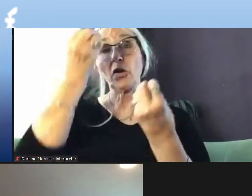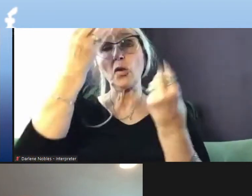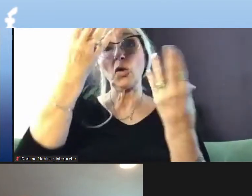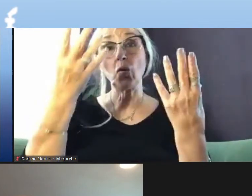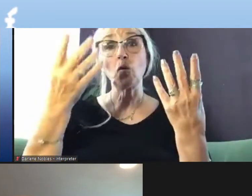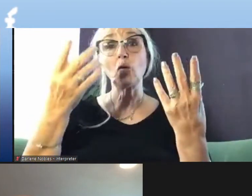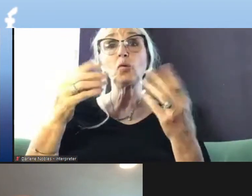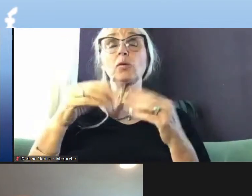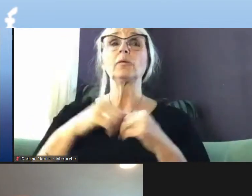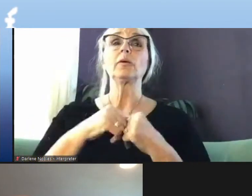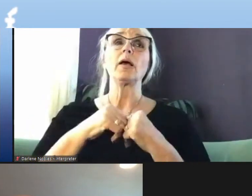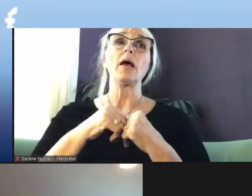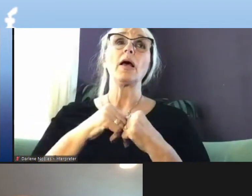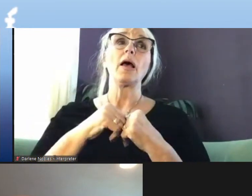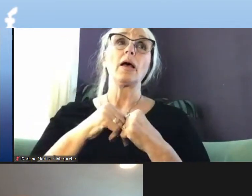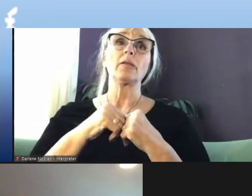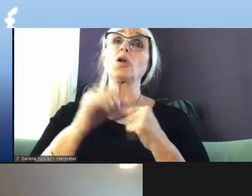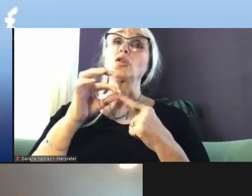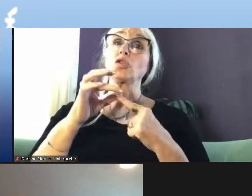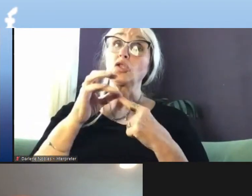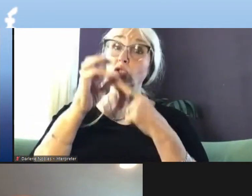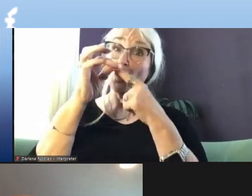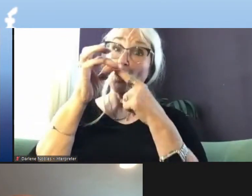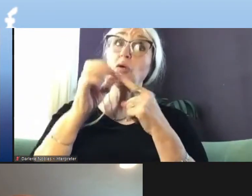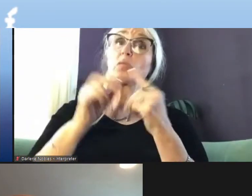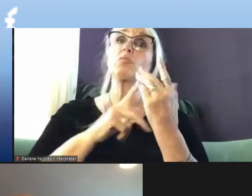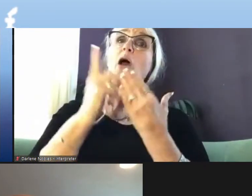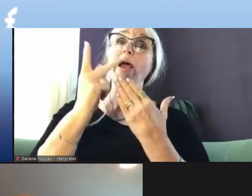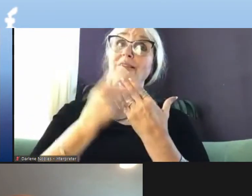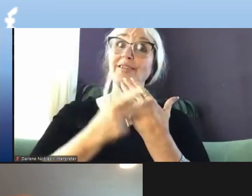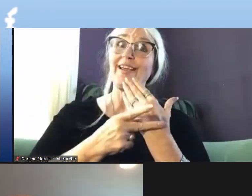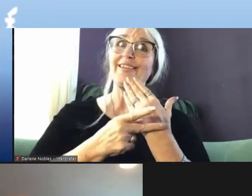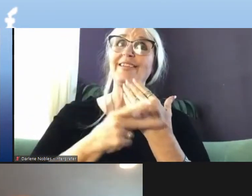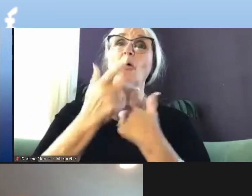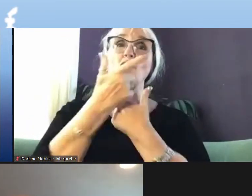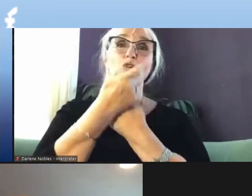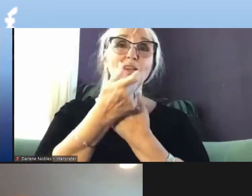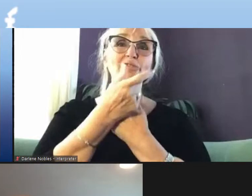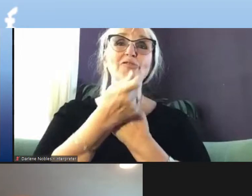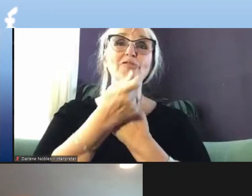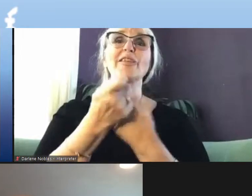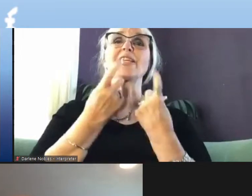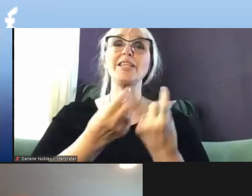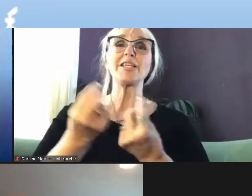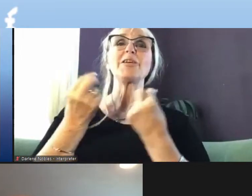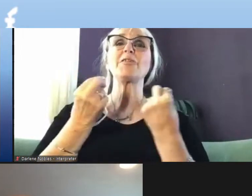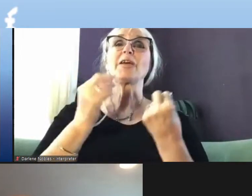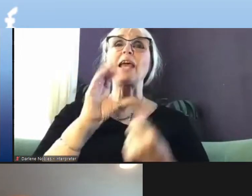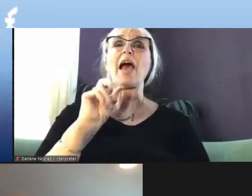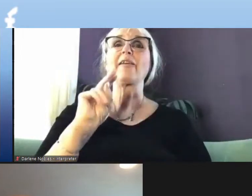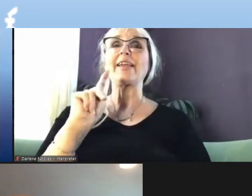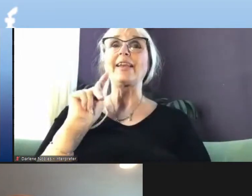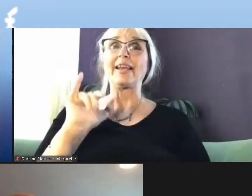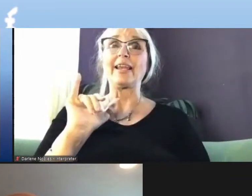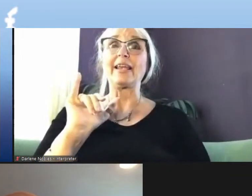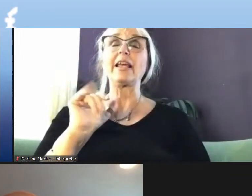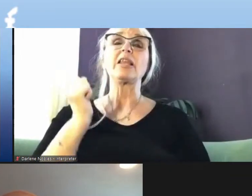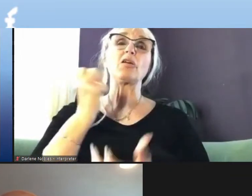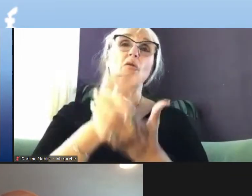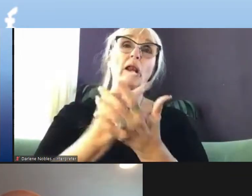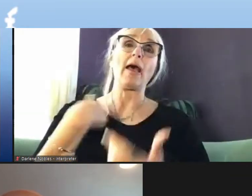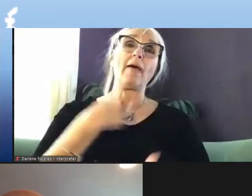there's certain projects that we're interested in doing within the county that would qualify, as well